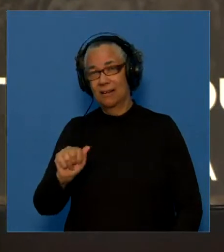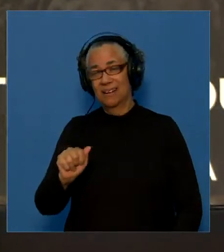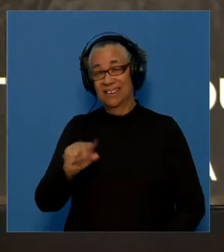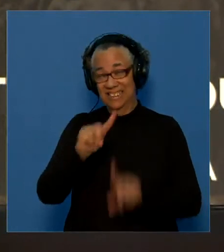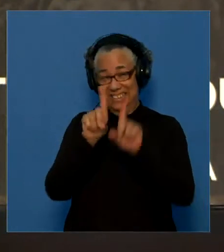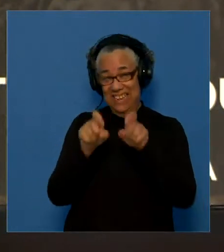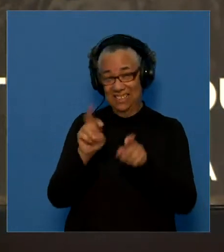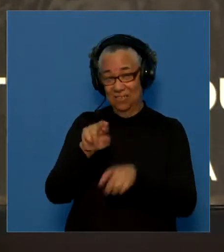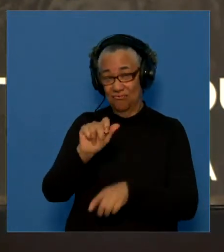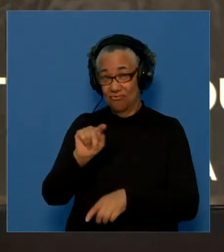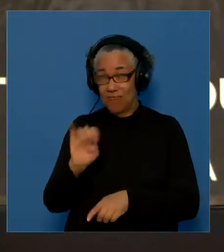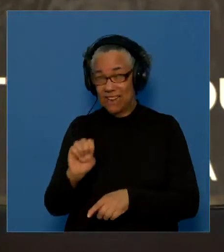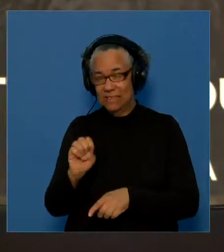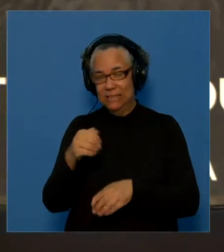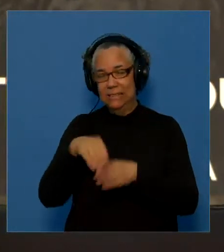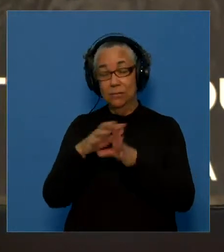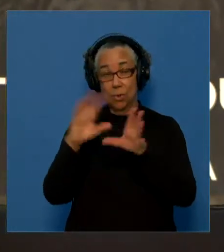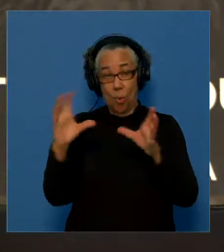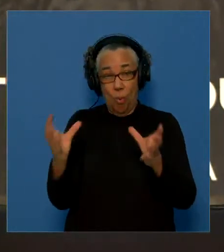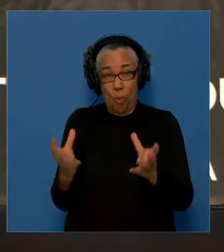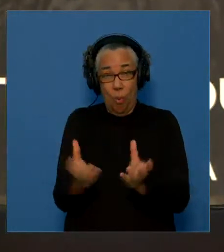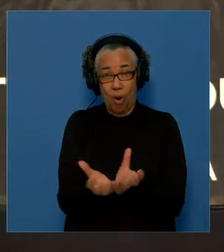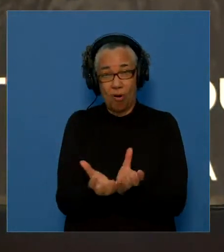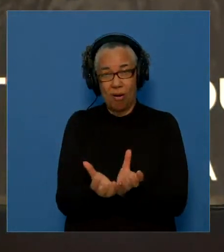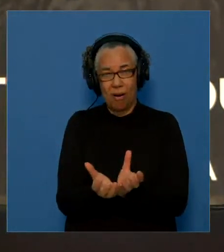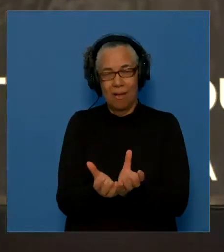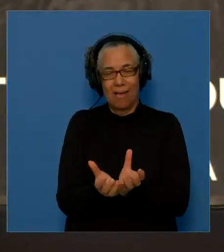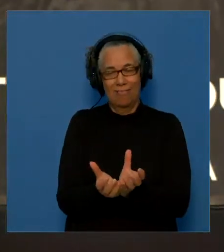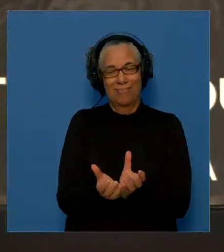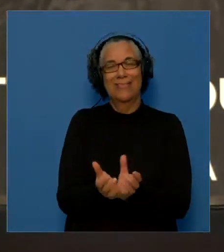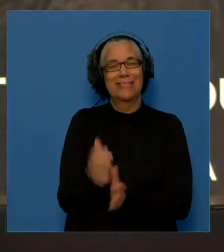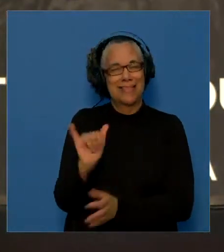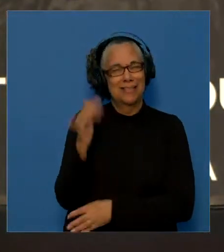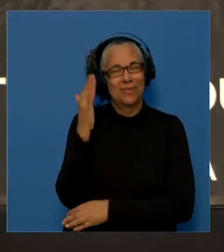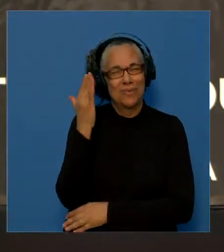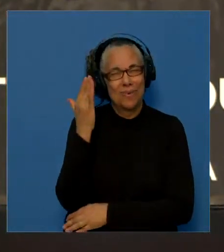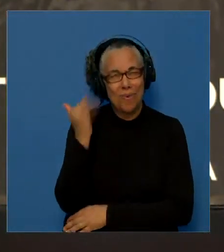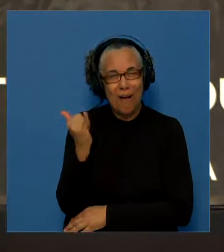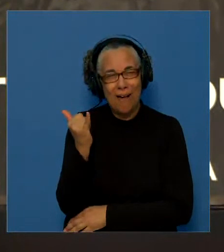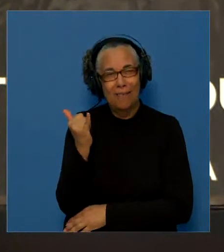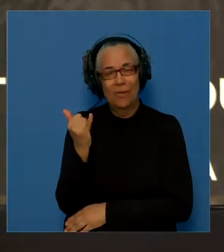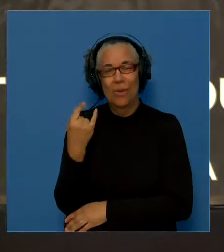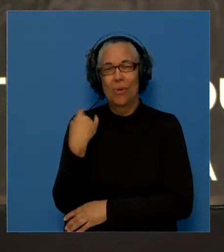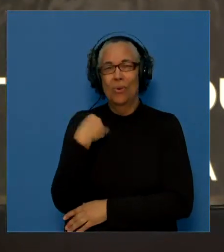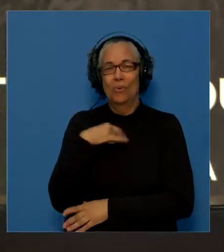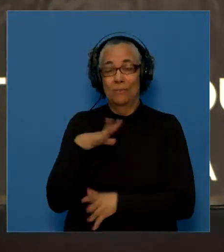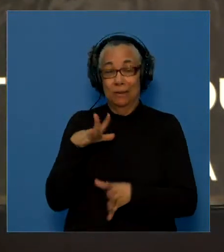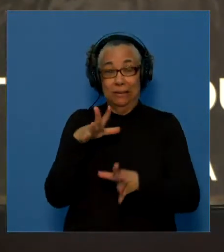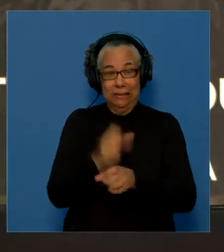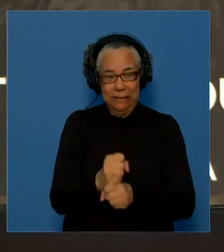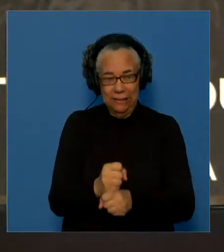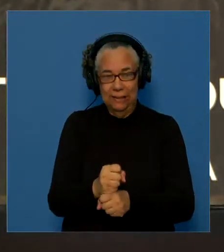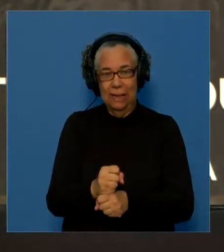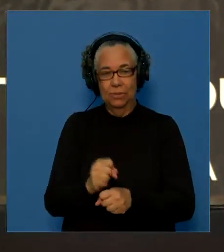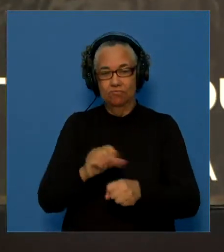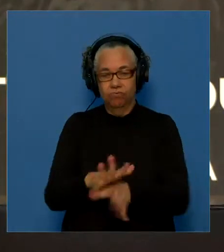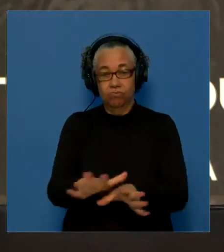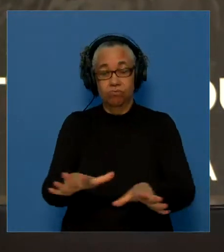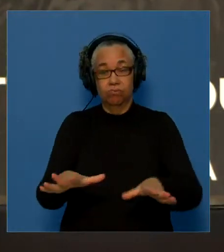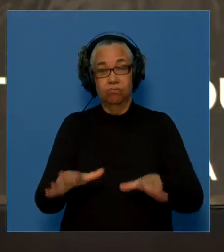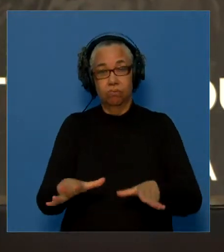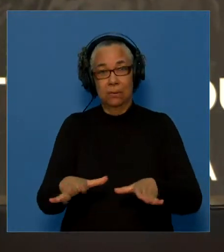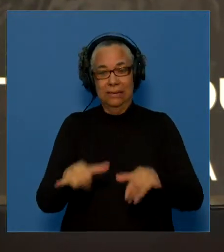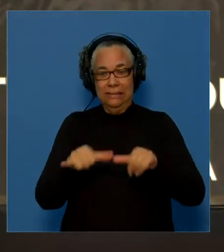in the entire world, and it is the reason why we have been able to capture this outbreak, remain at clusters of